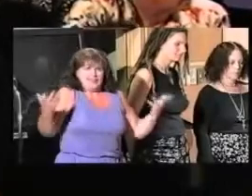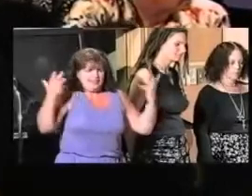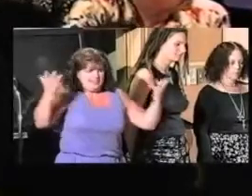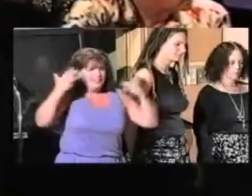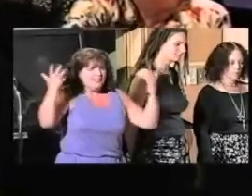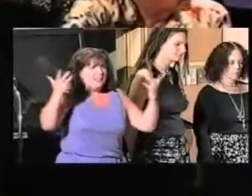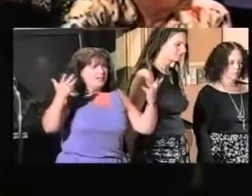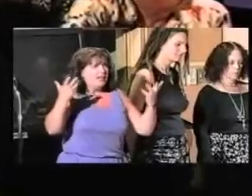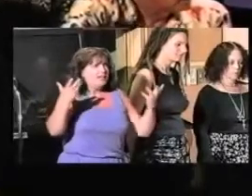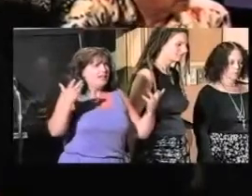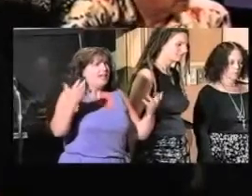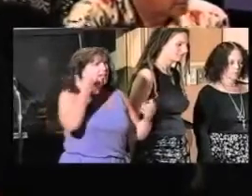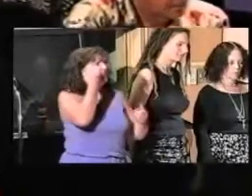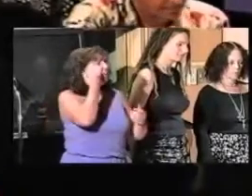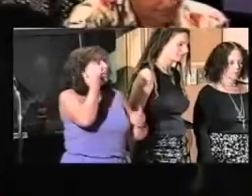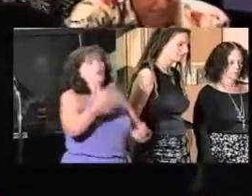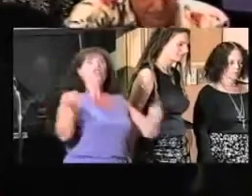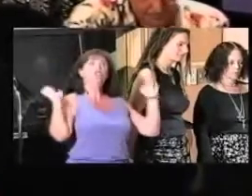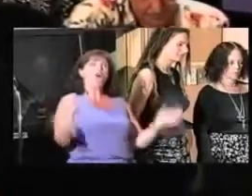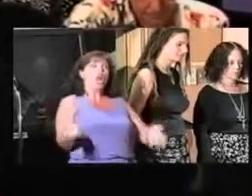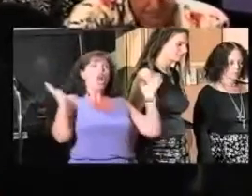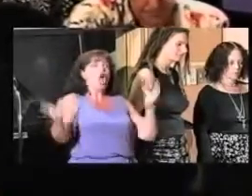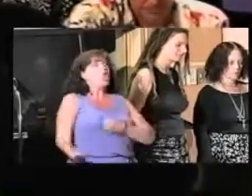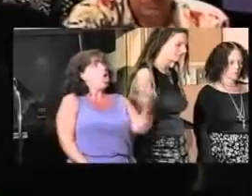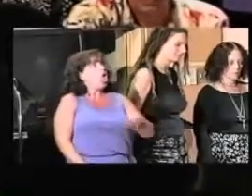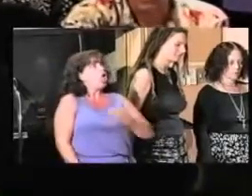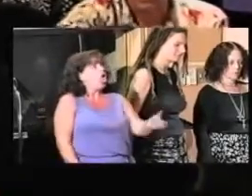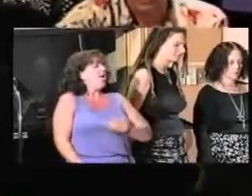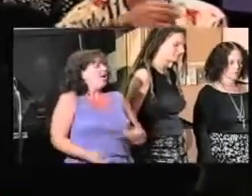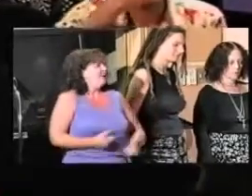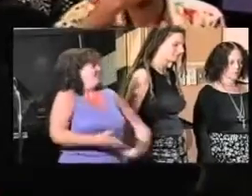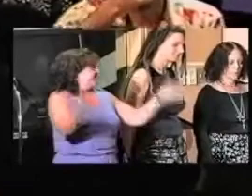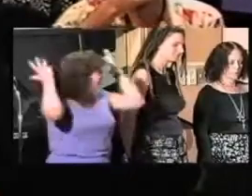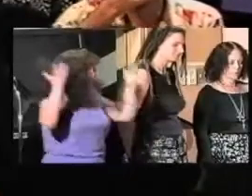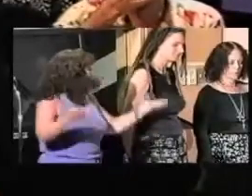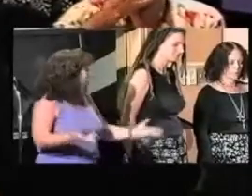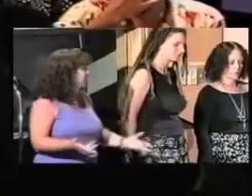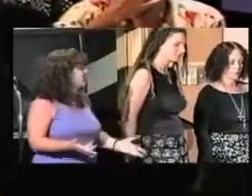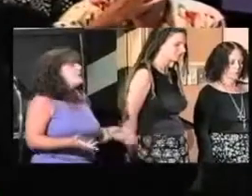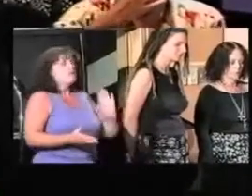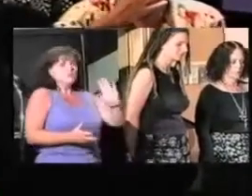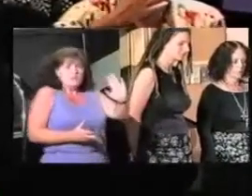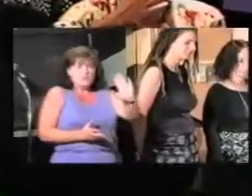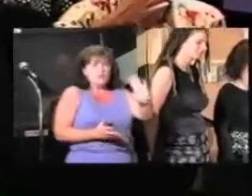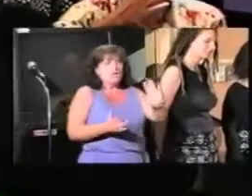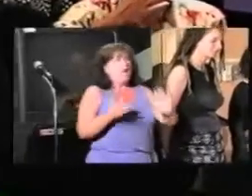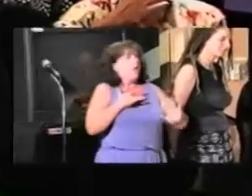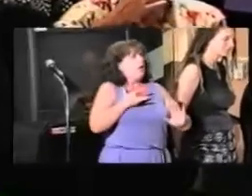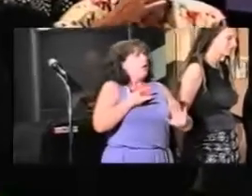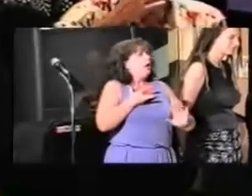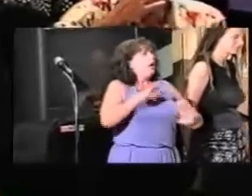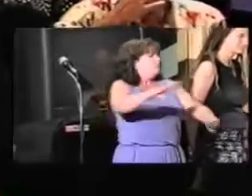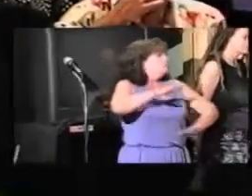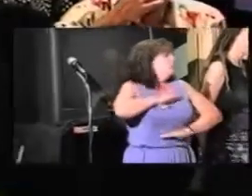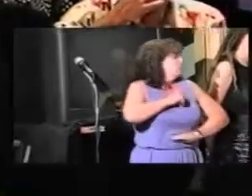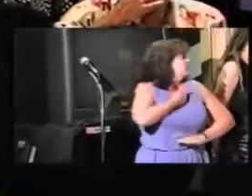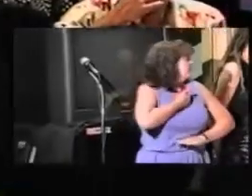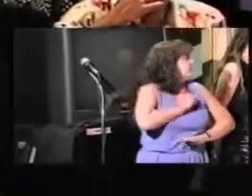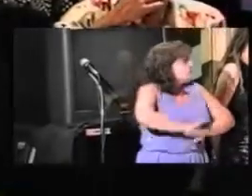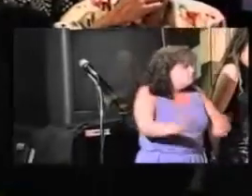Like we're talking over a fence here? Look, I am perfectly grounded, thank you very